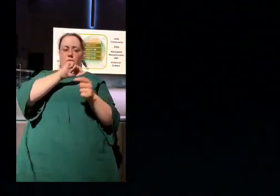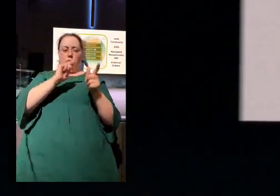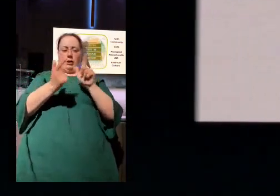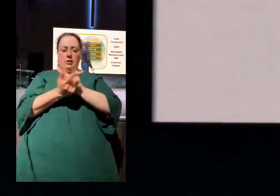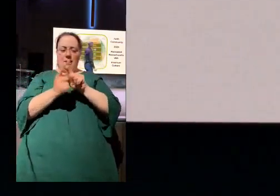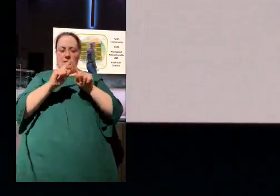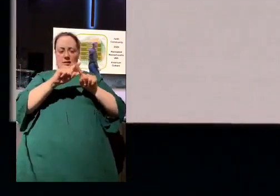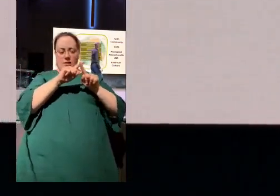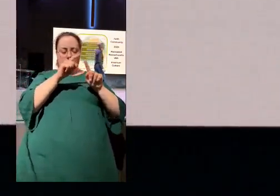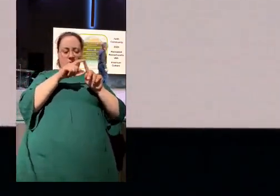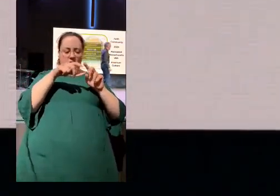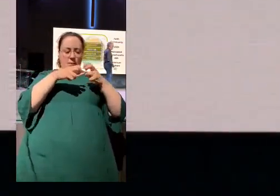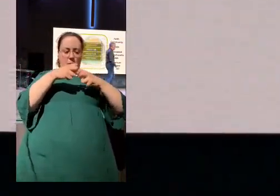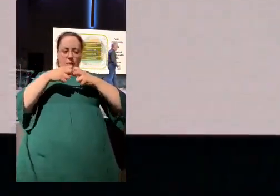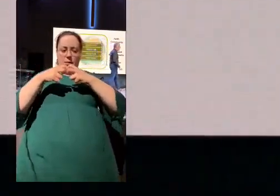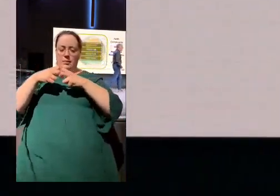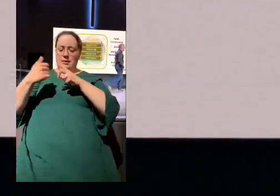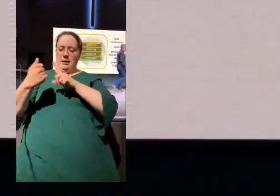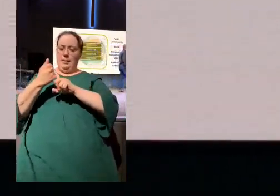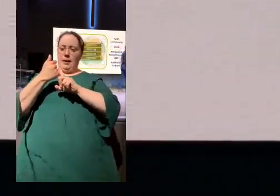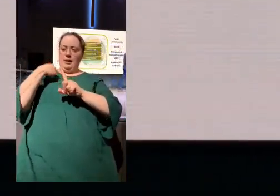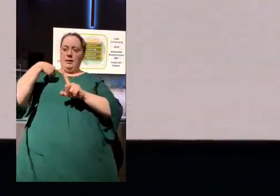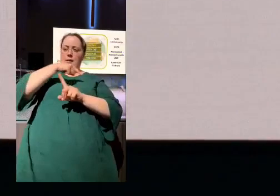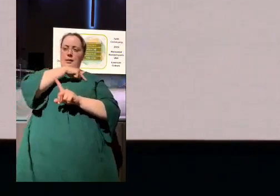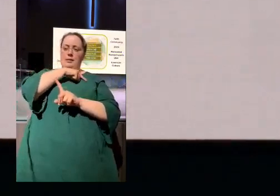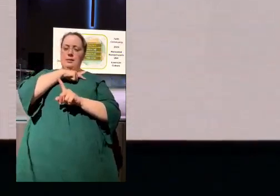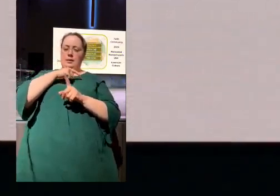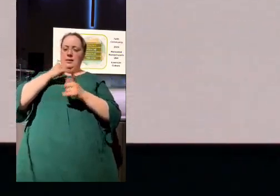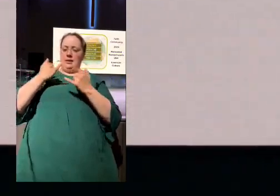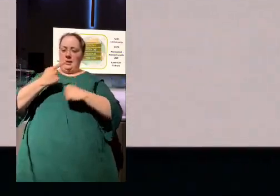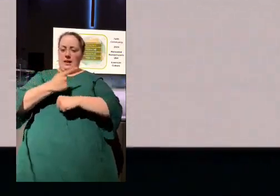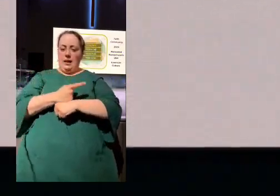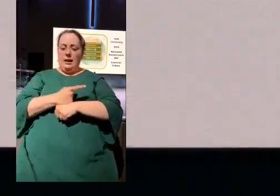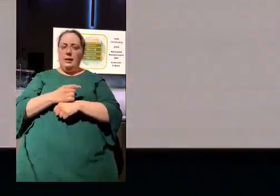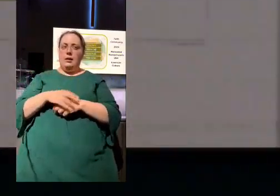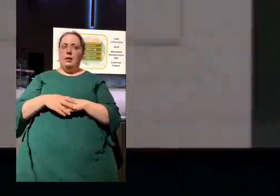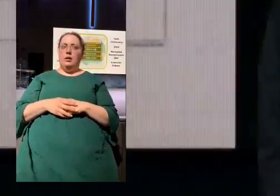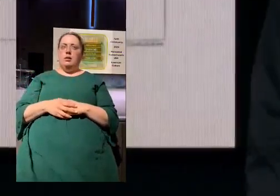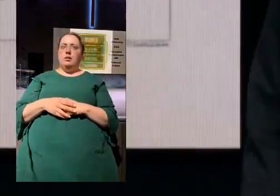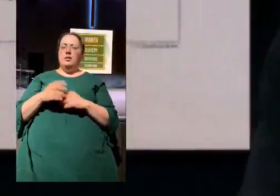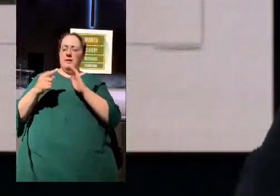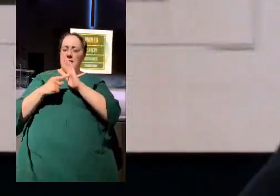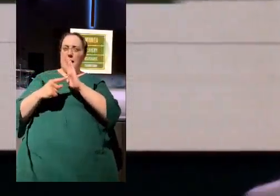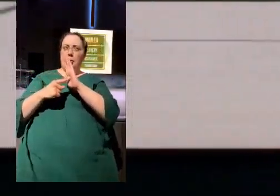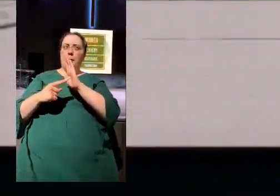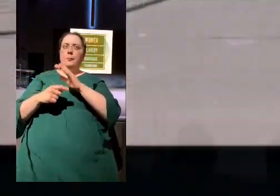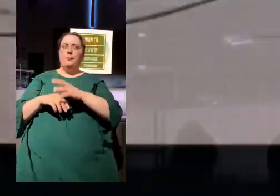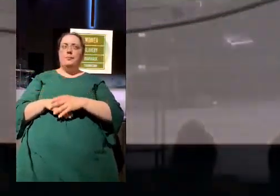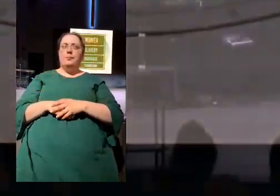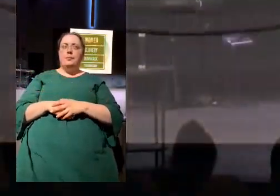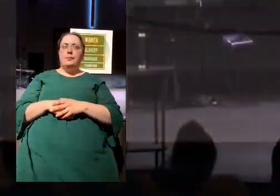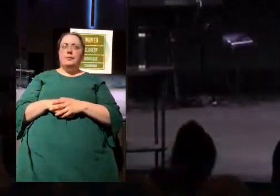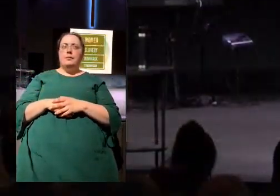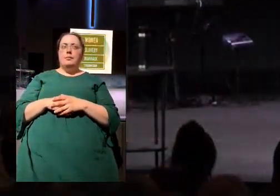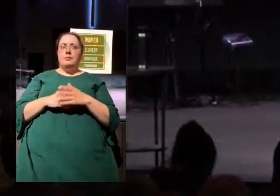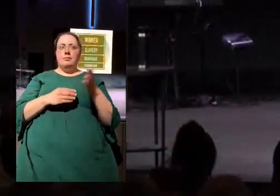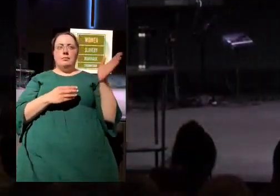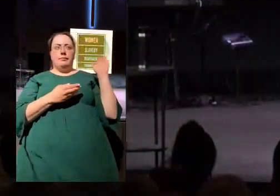issues impact us in this day. Just to give you an example, all these